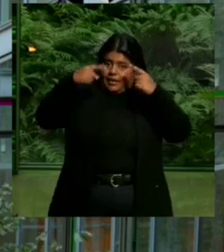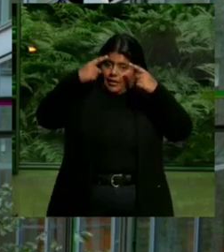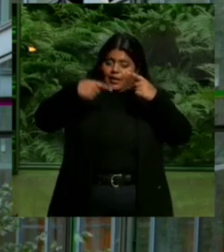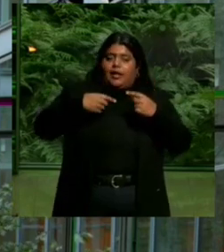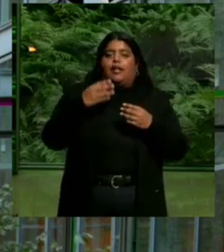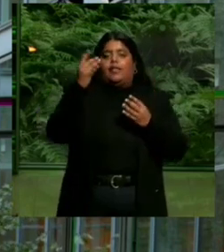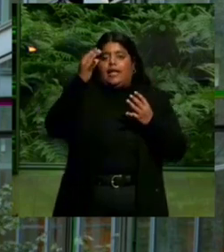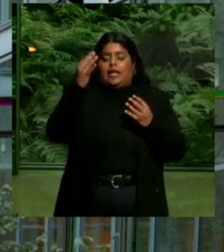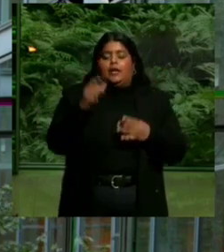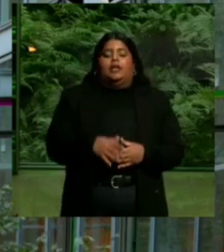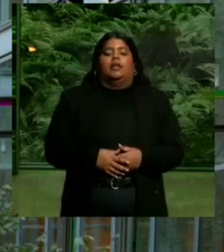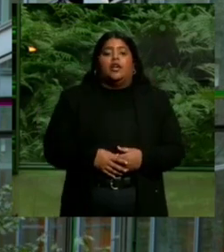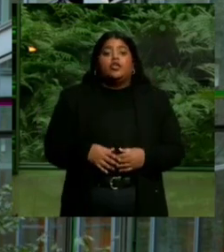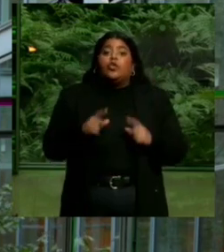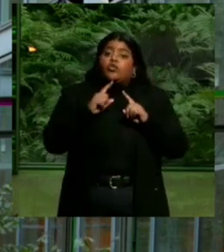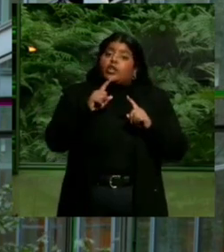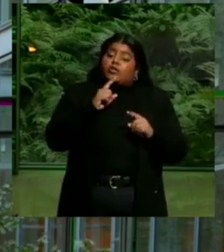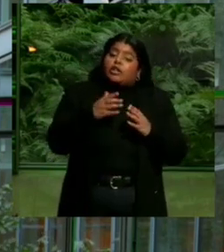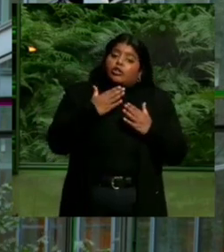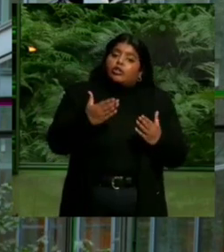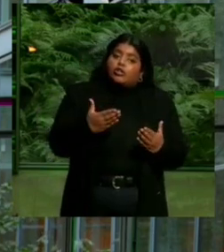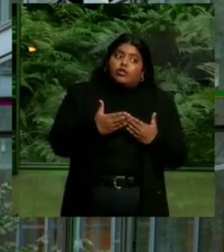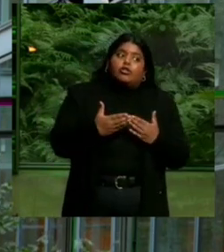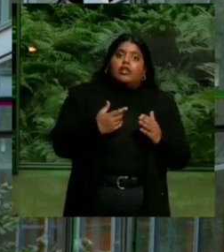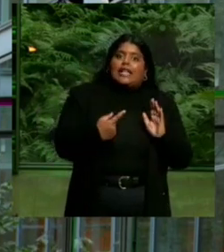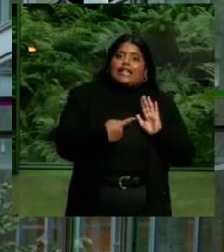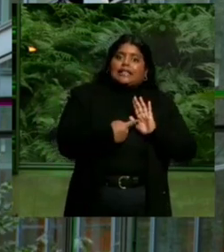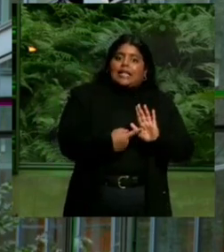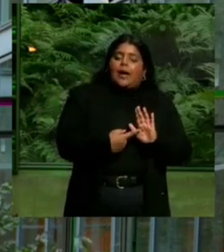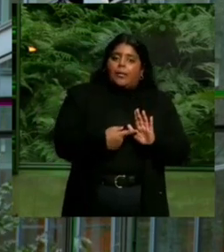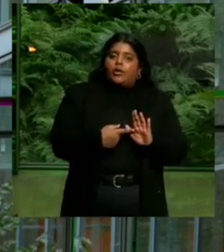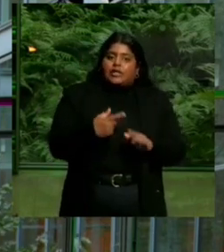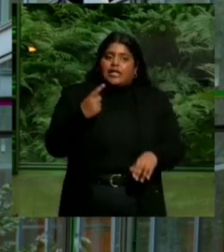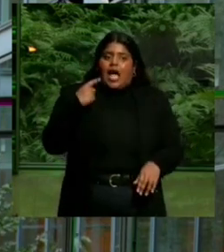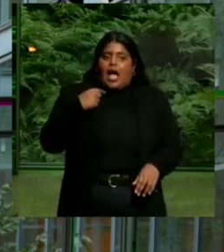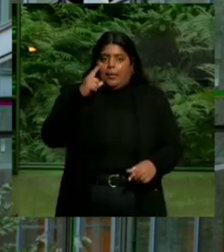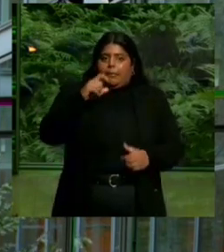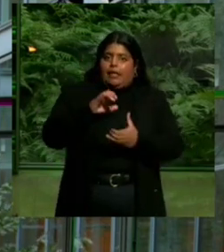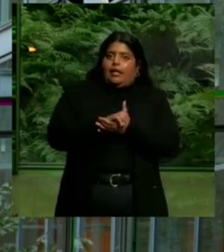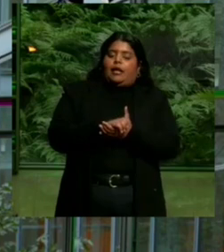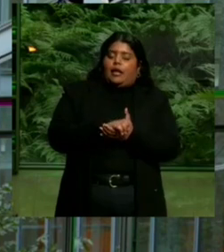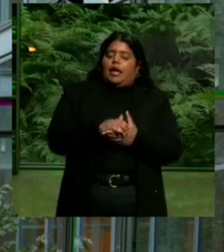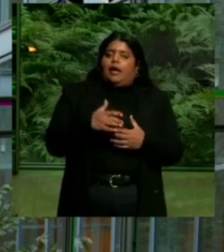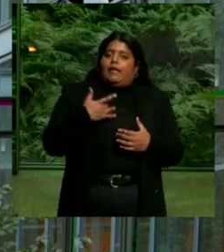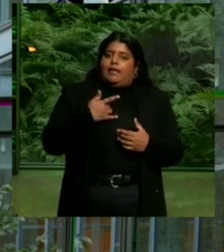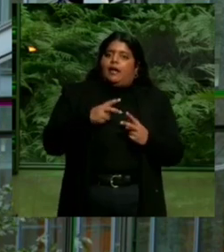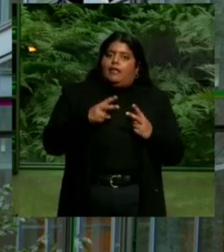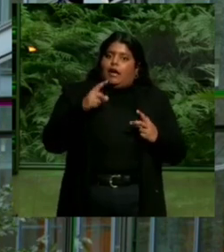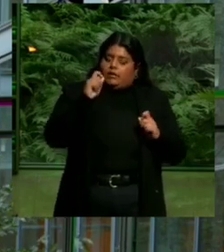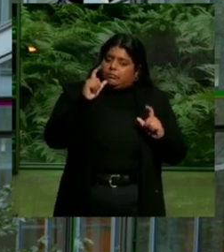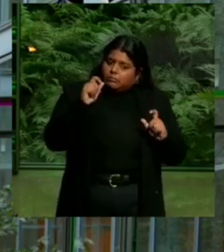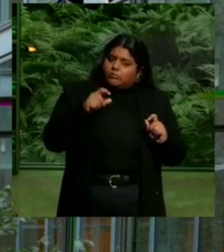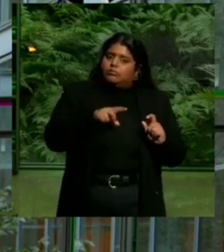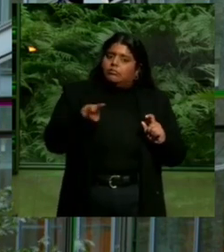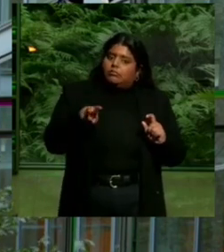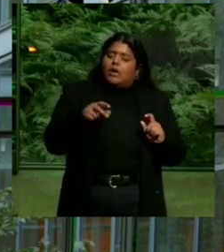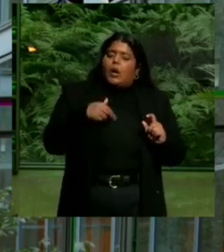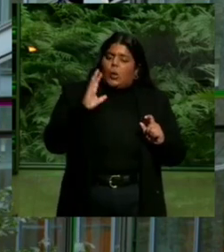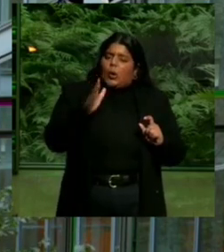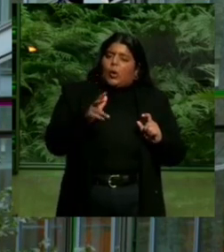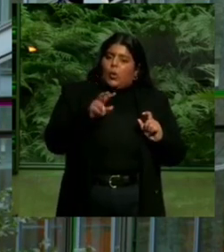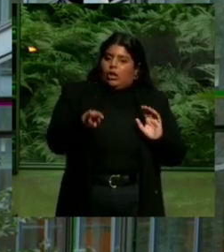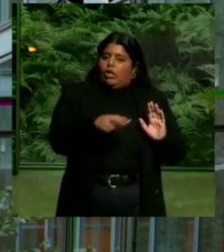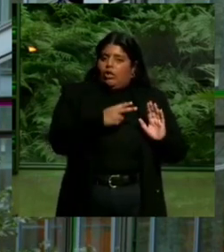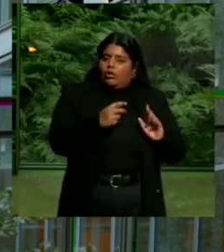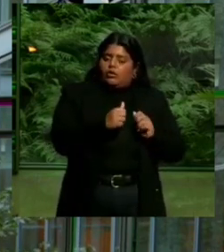but there are still some really good examples that I think are really surprising when I look at it, and we'll look at some of these